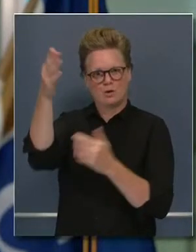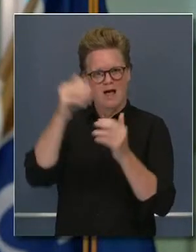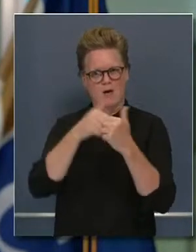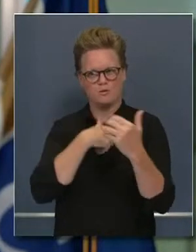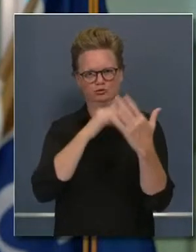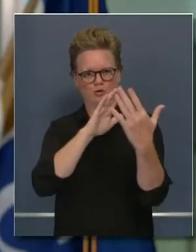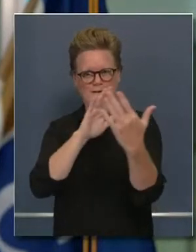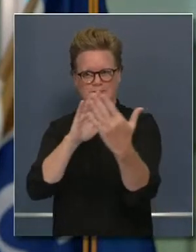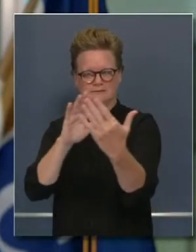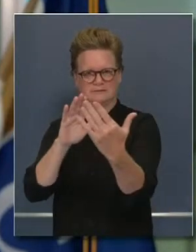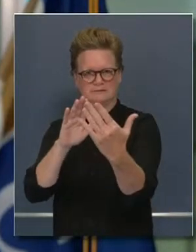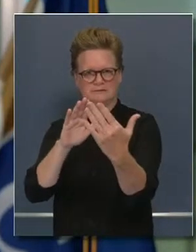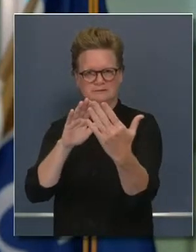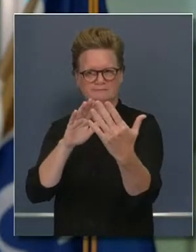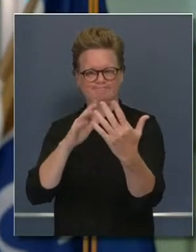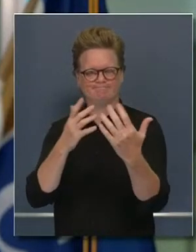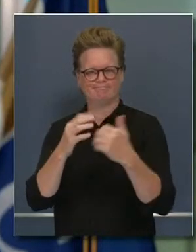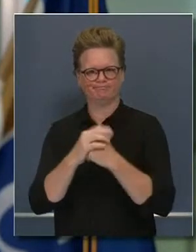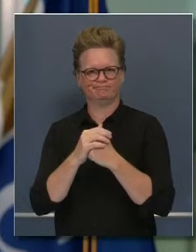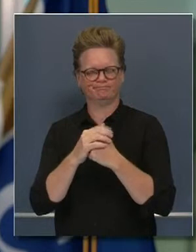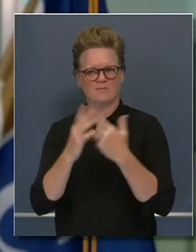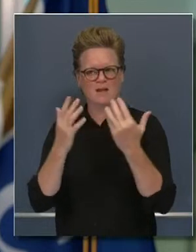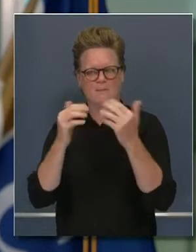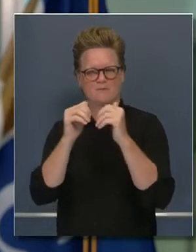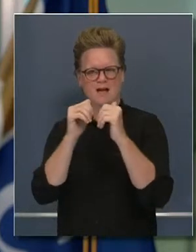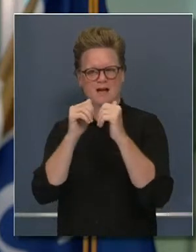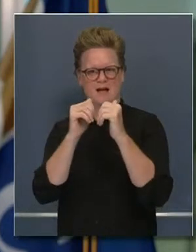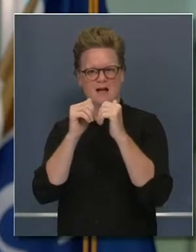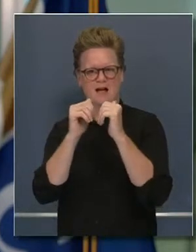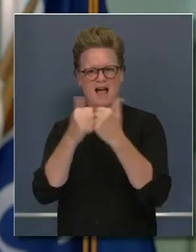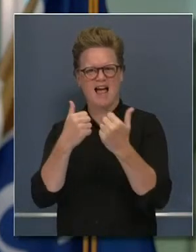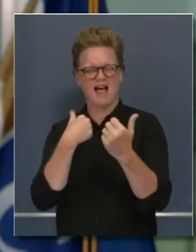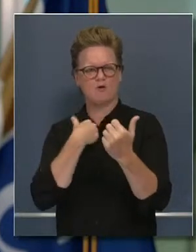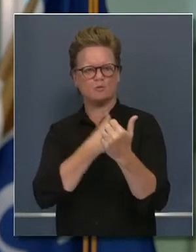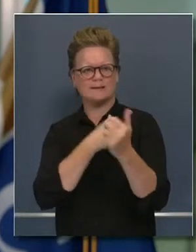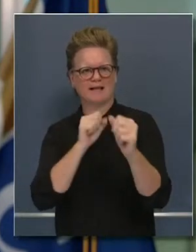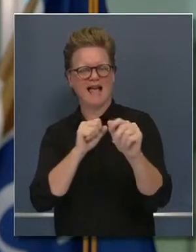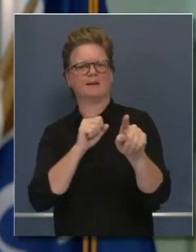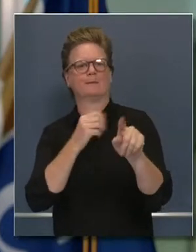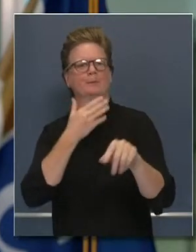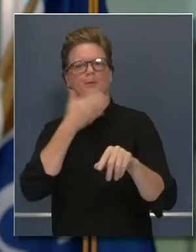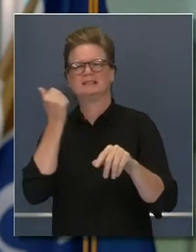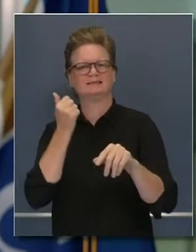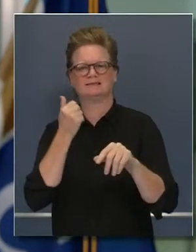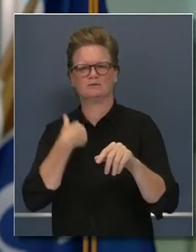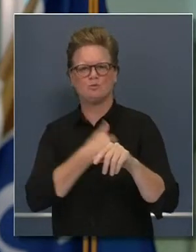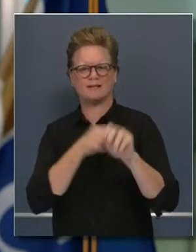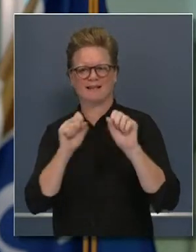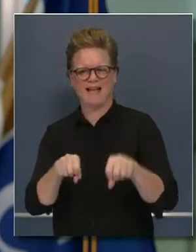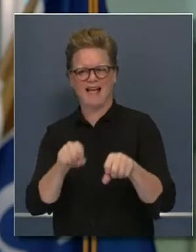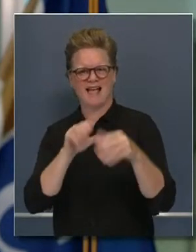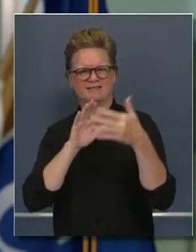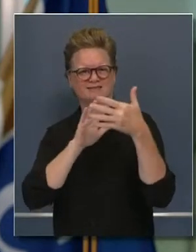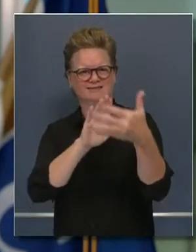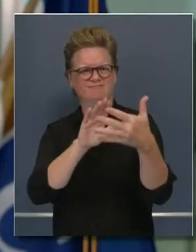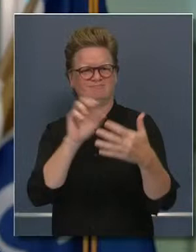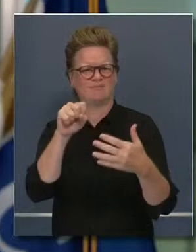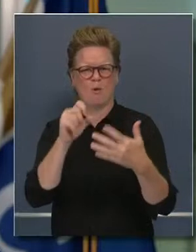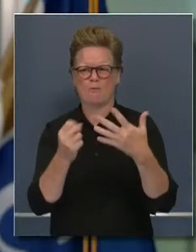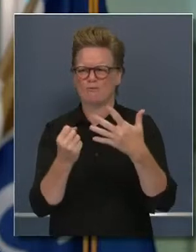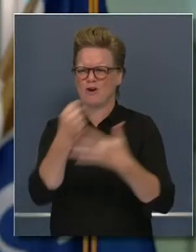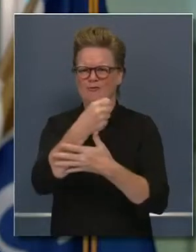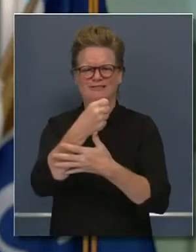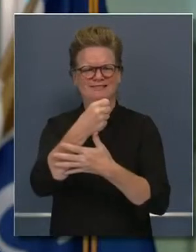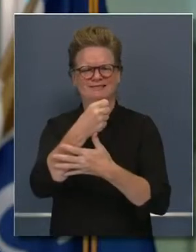years. And we're going to hit those solutions head on as well. So we're prioritizing the immediate. And I think you get a sense from